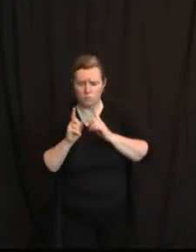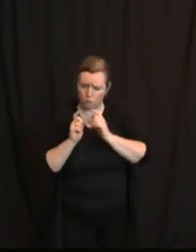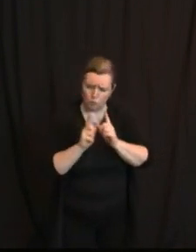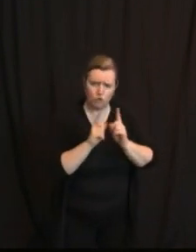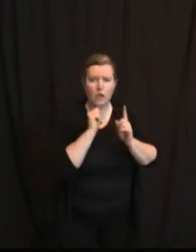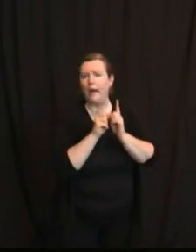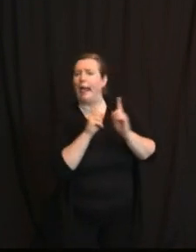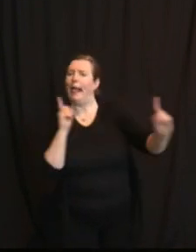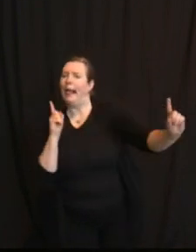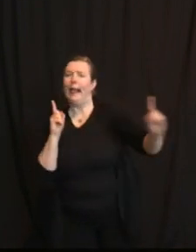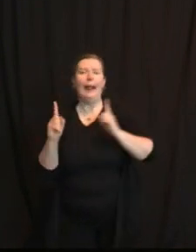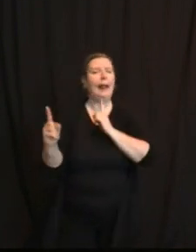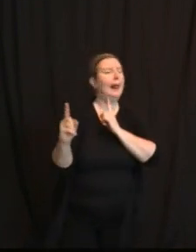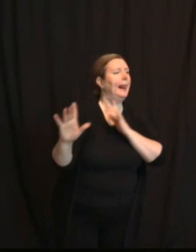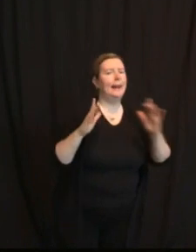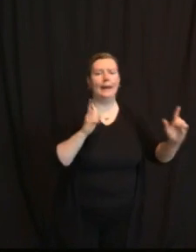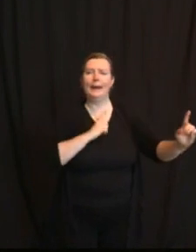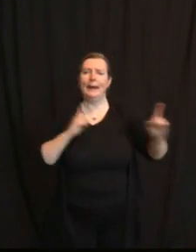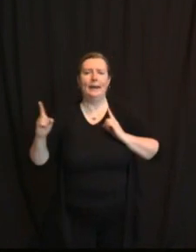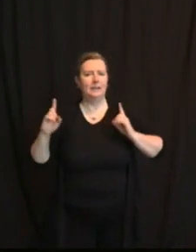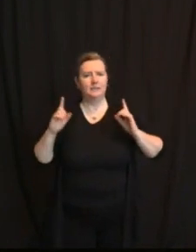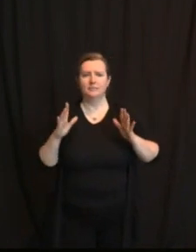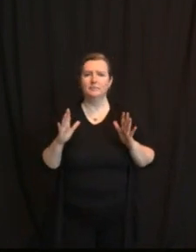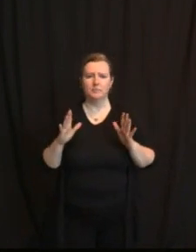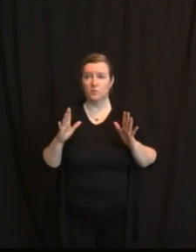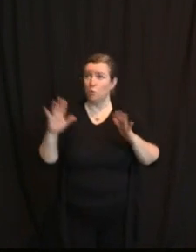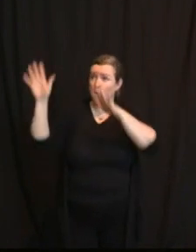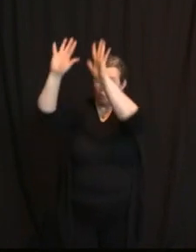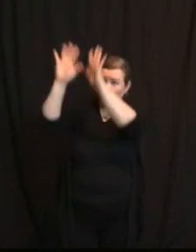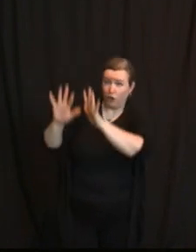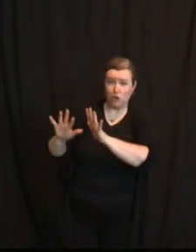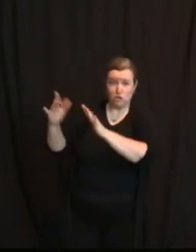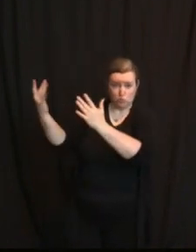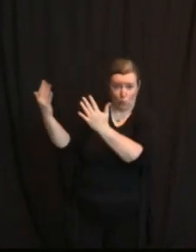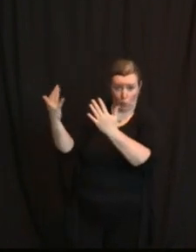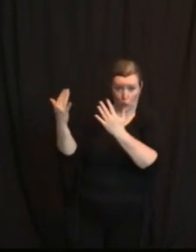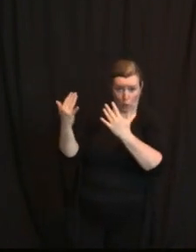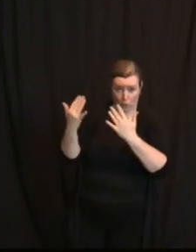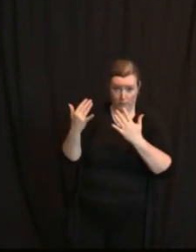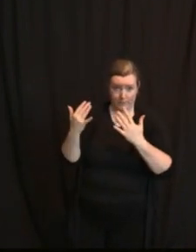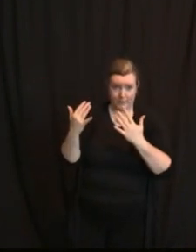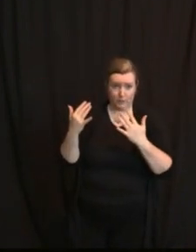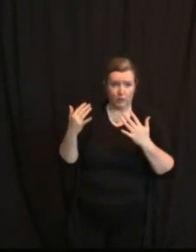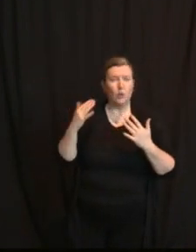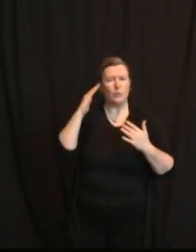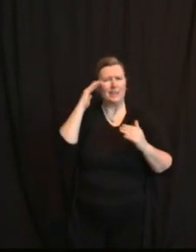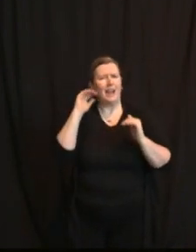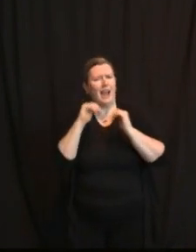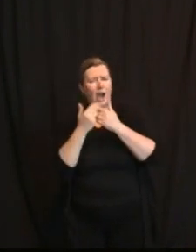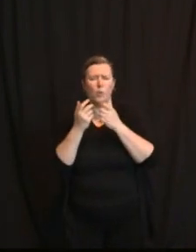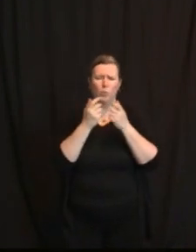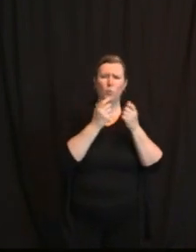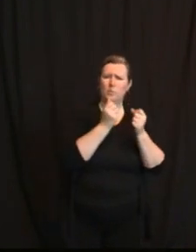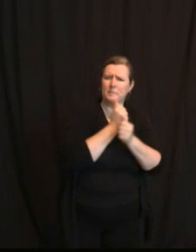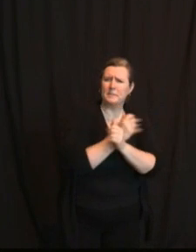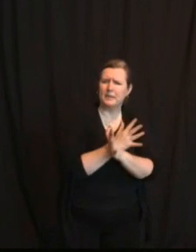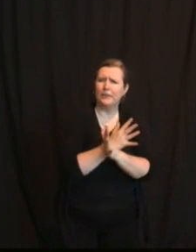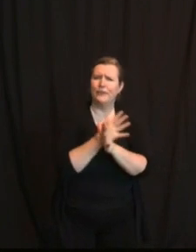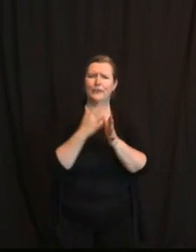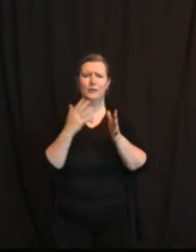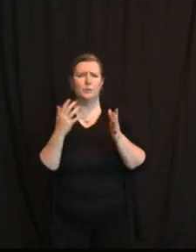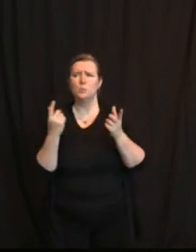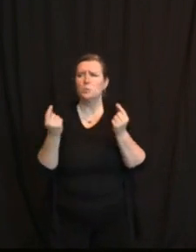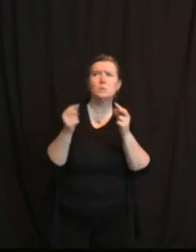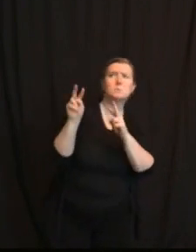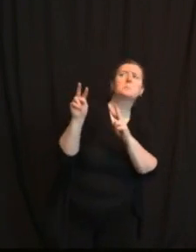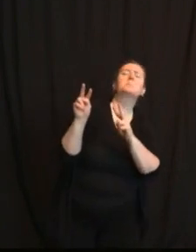have a storm coming, and as bad as a storm is, we generally know how to prepare. We know what to do. We know when